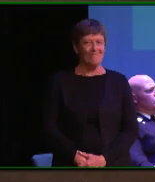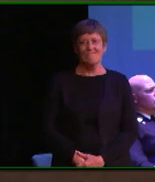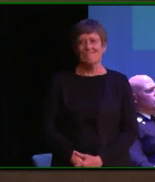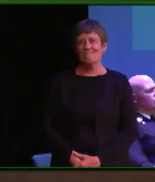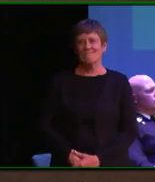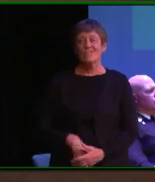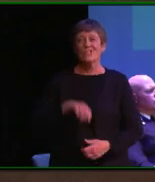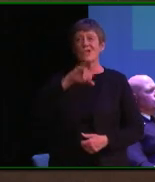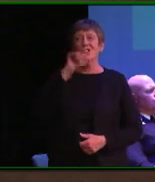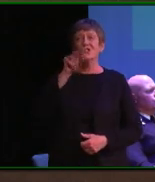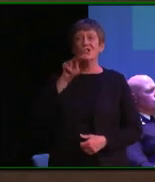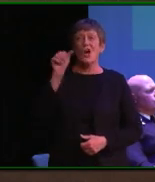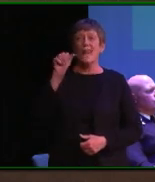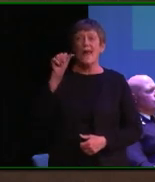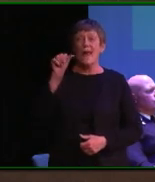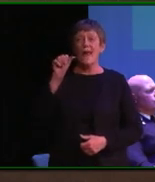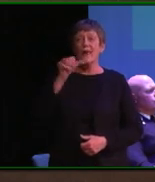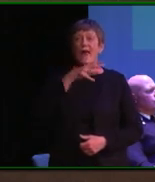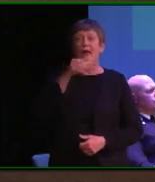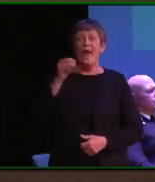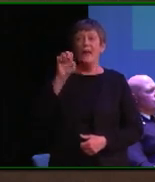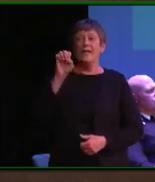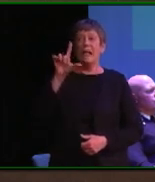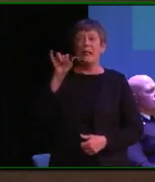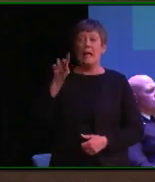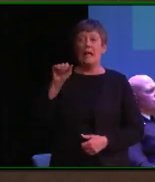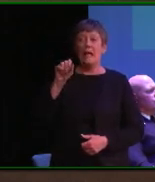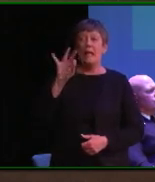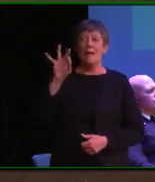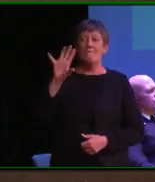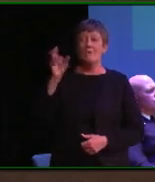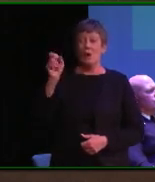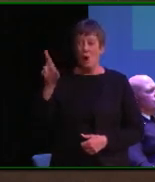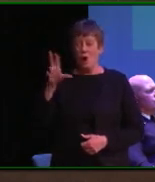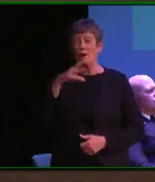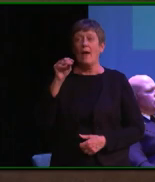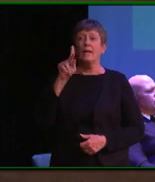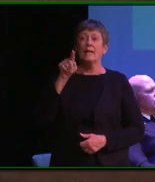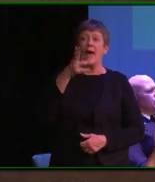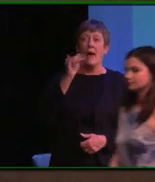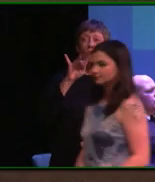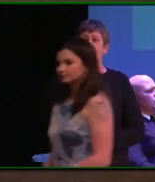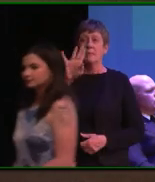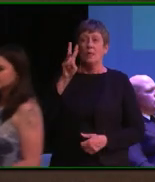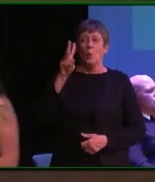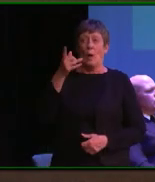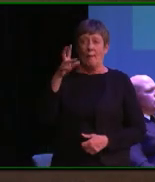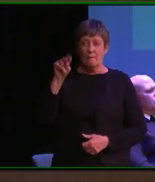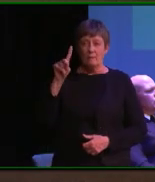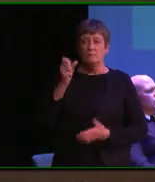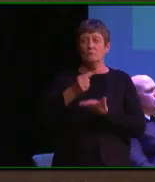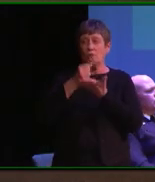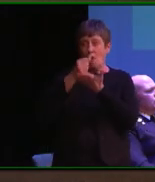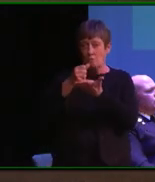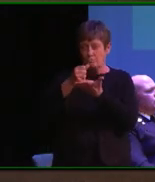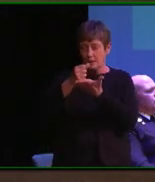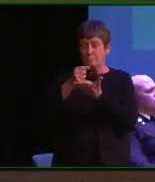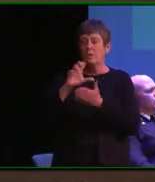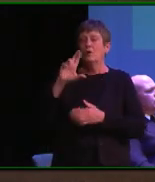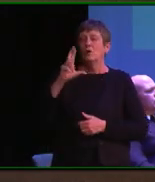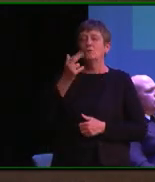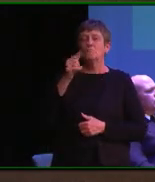The John A. and Elaine F. Carr and Catherine V. Whalen Scholarship goes to Christine